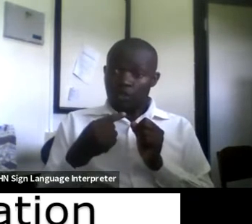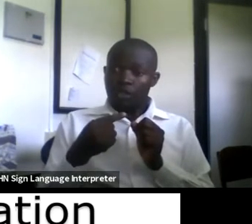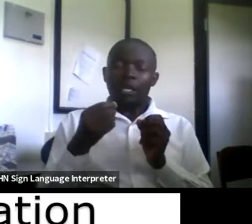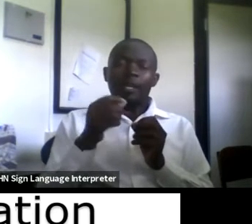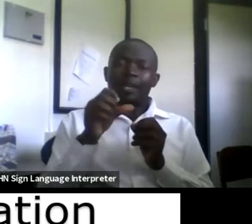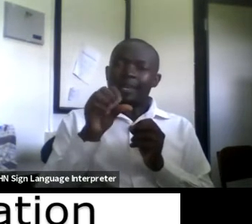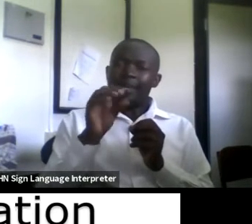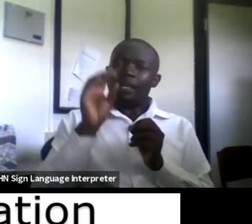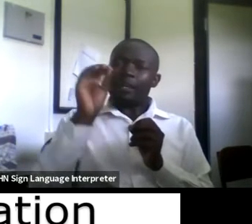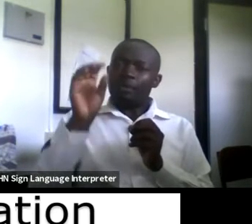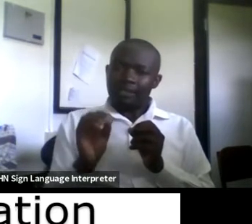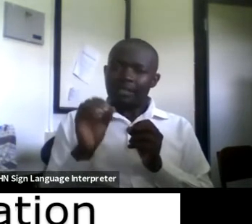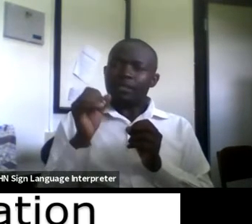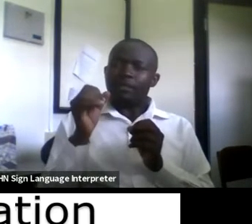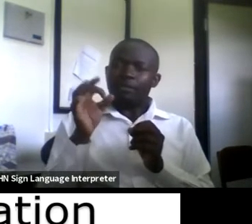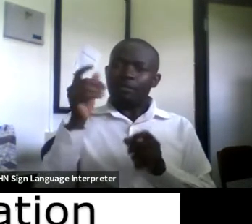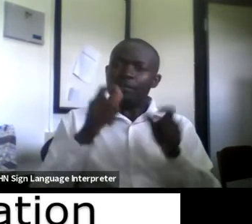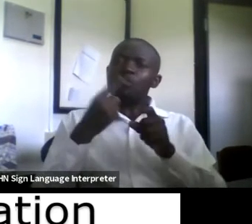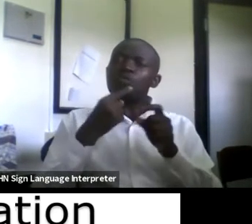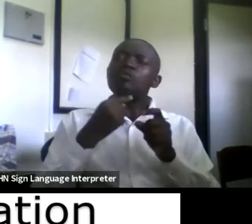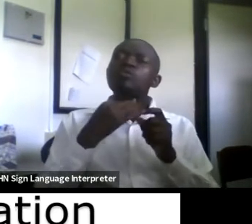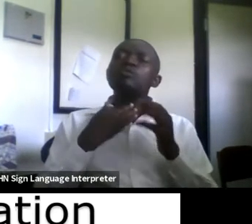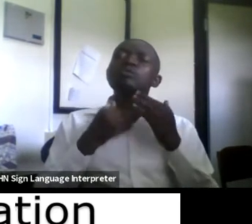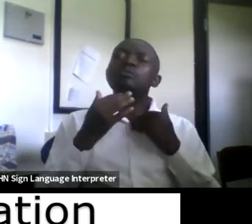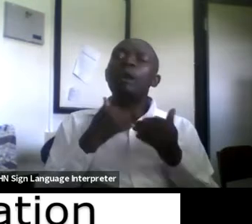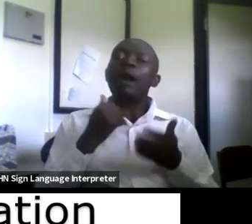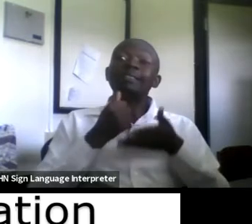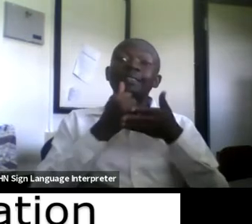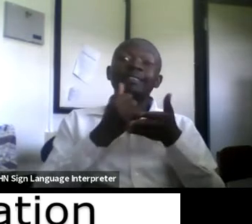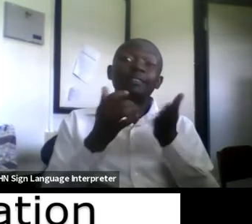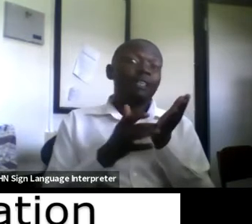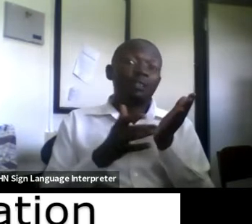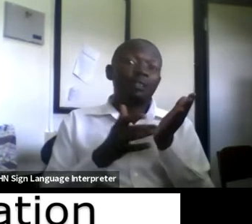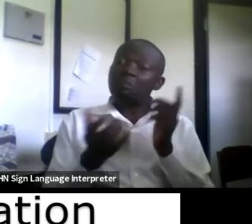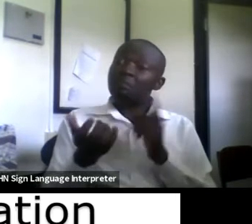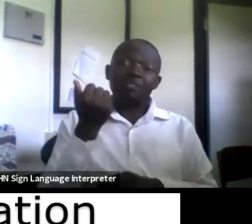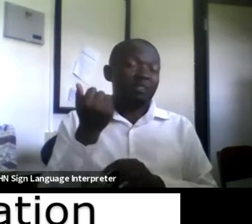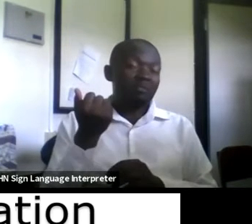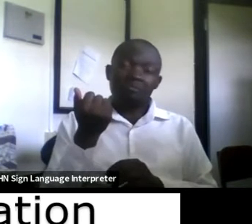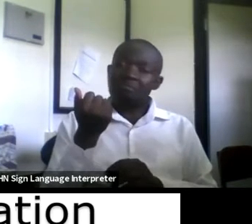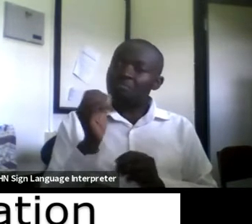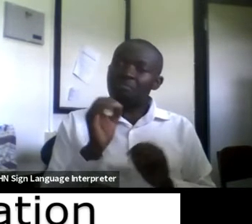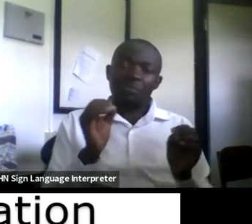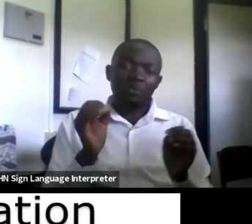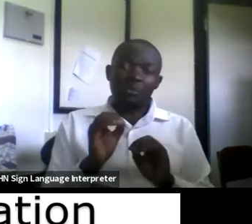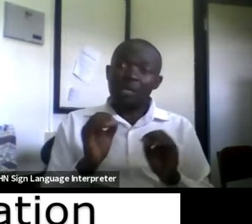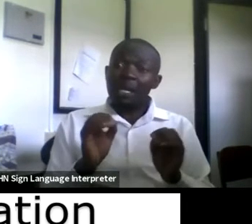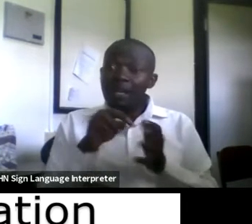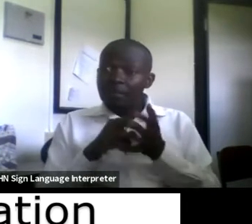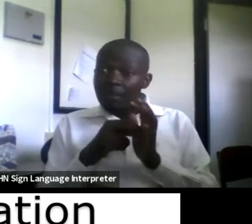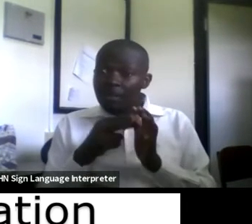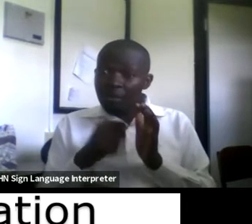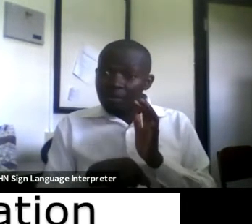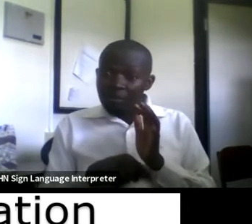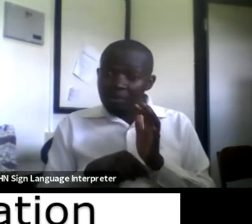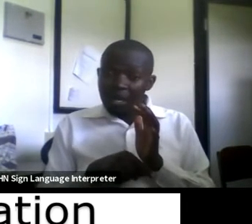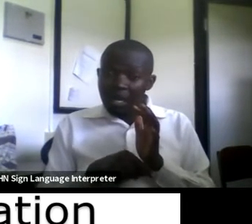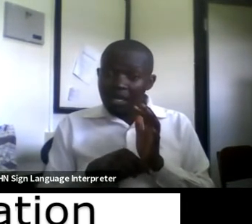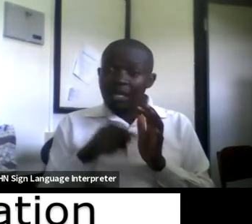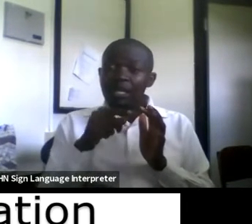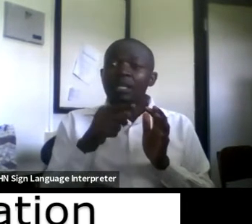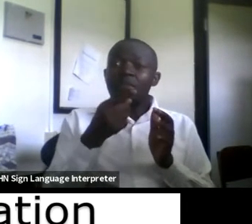people who require assistive technology does not receive it, which means only 10% of the